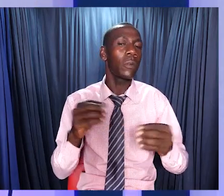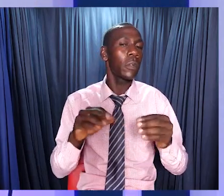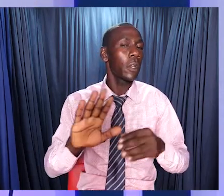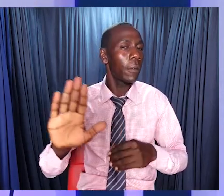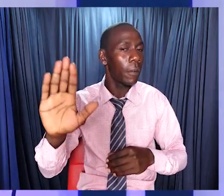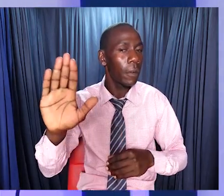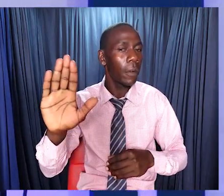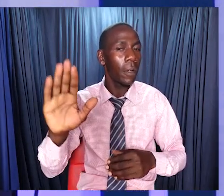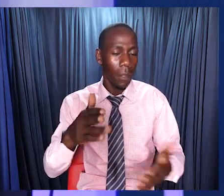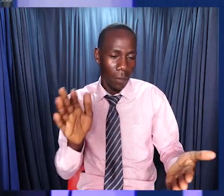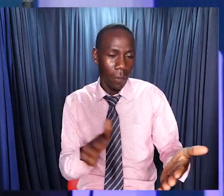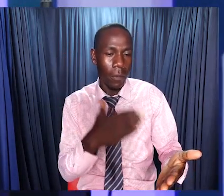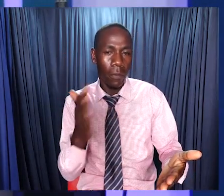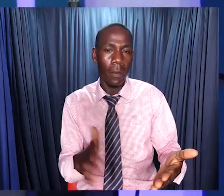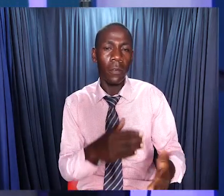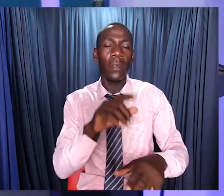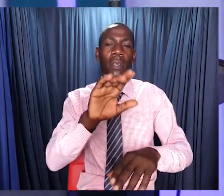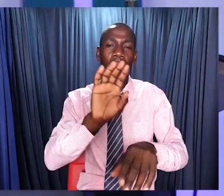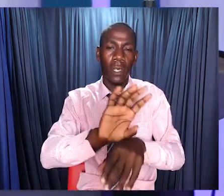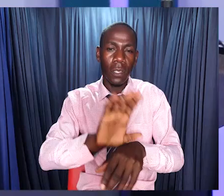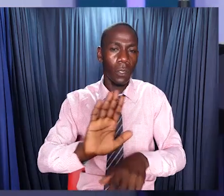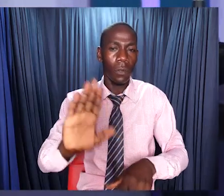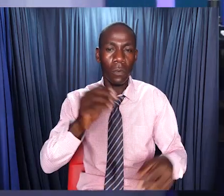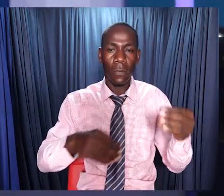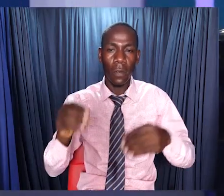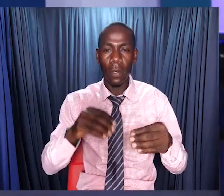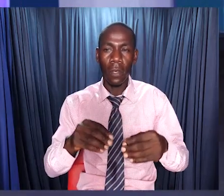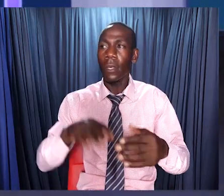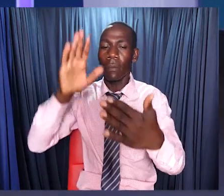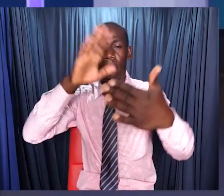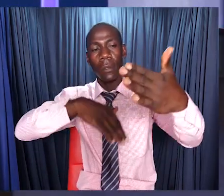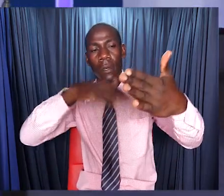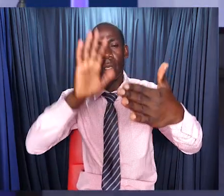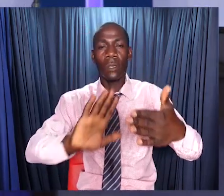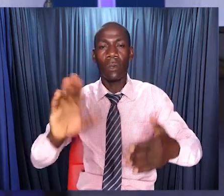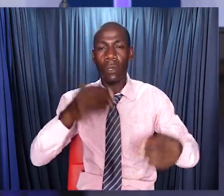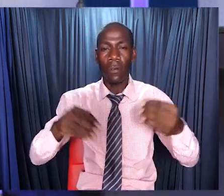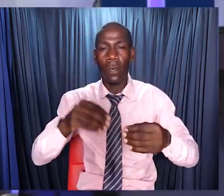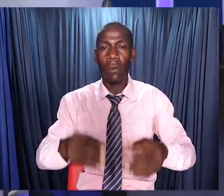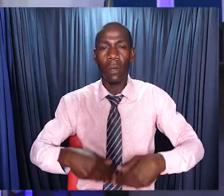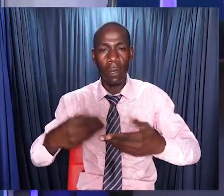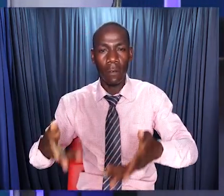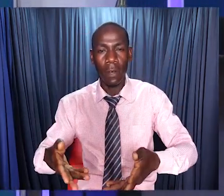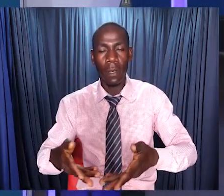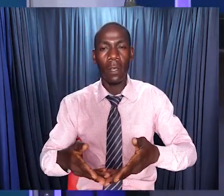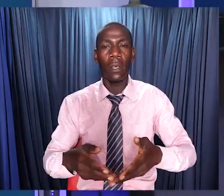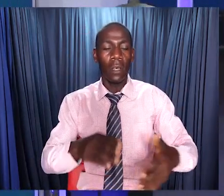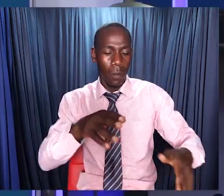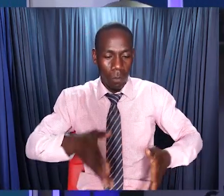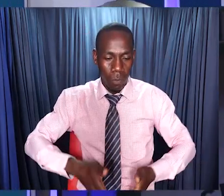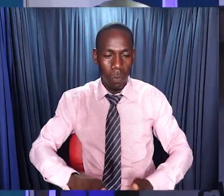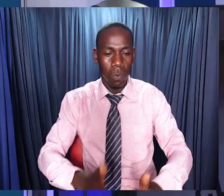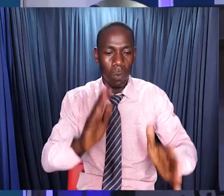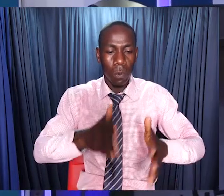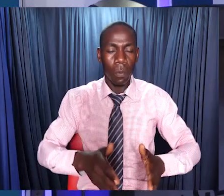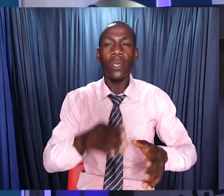Everybody is offering. Nikufagia kanisa hiyo sadaka yako. Keeping the church, that is your offering. Nikupaka rangi hiyo sadaka yako watoa. Painting, that is your offering. Nikufagia mtaru hiyo sadaka